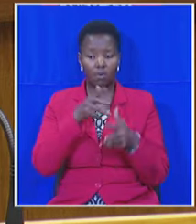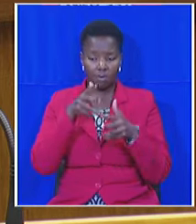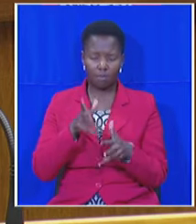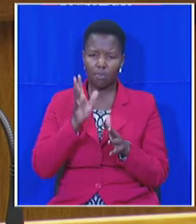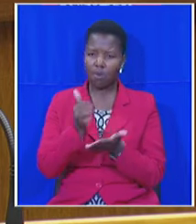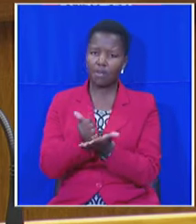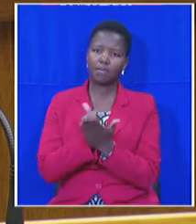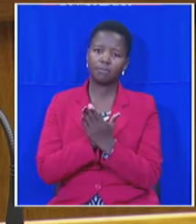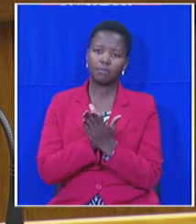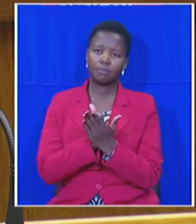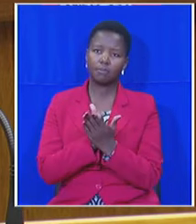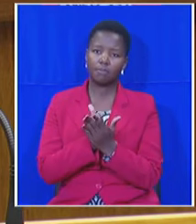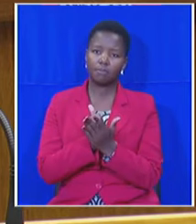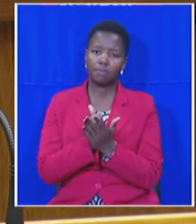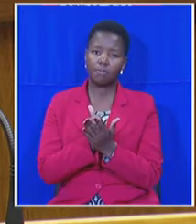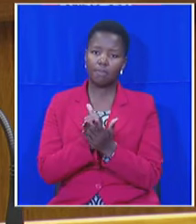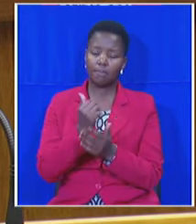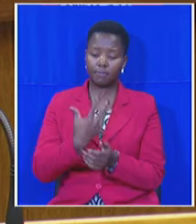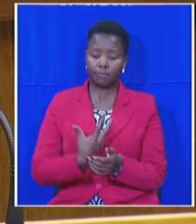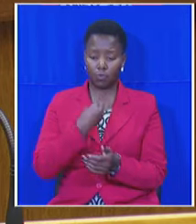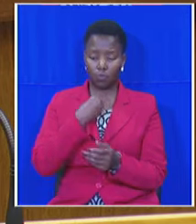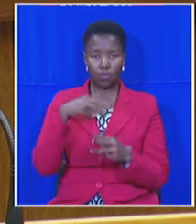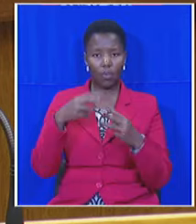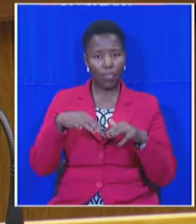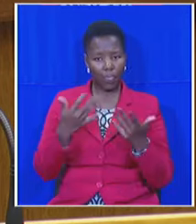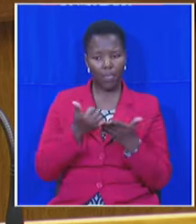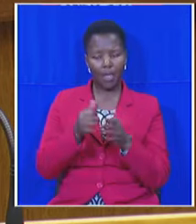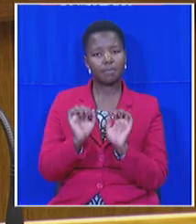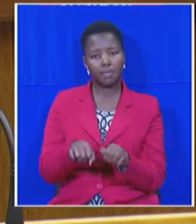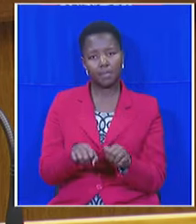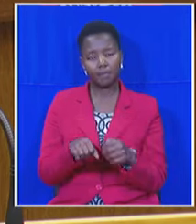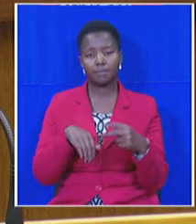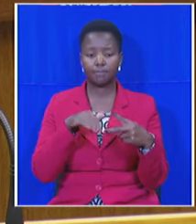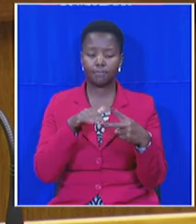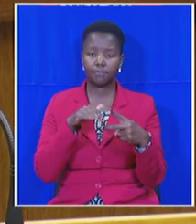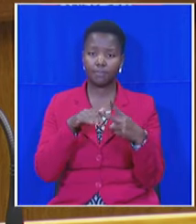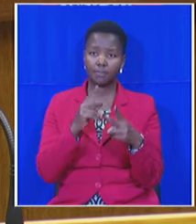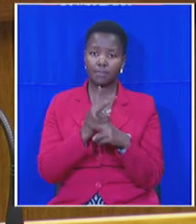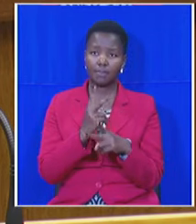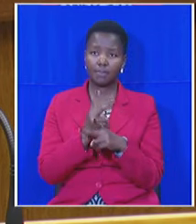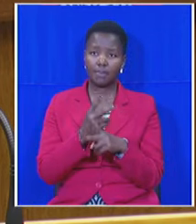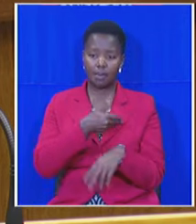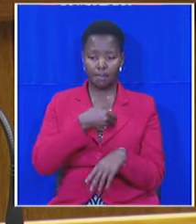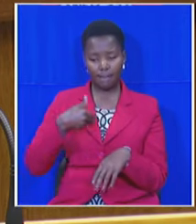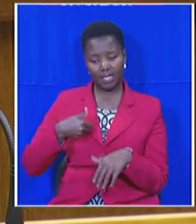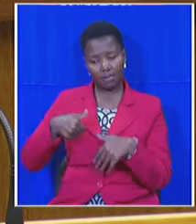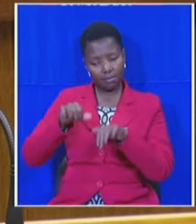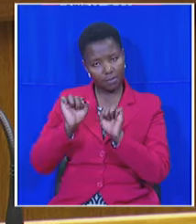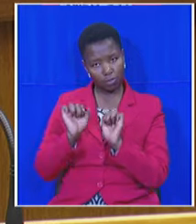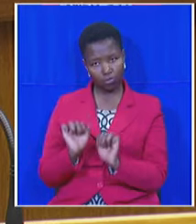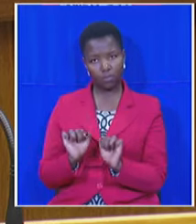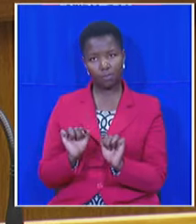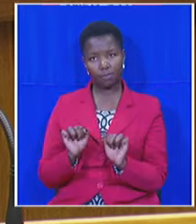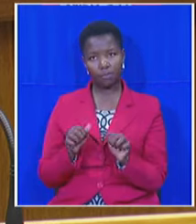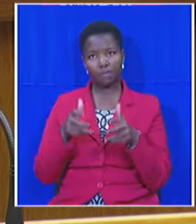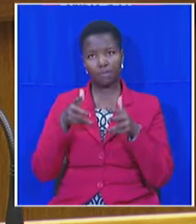in tackling youth unemployment. And we are concerned, Madam Chairperson, about the continued